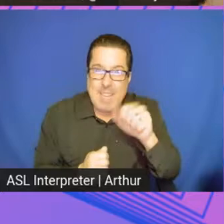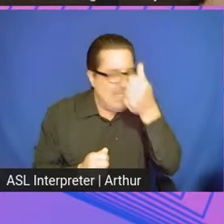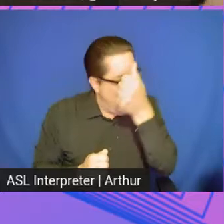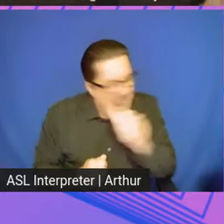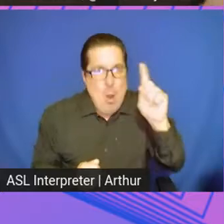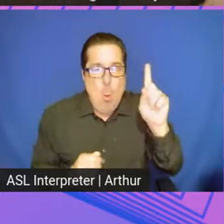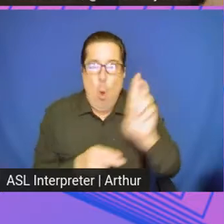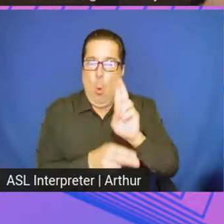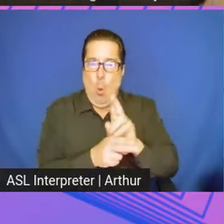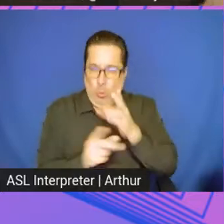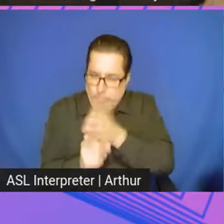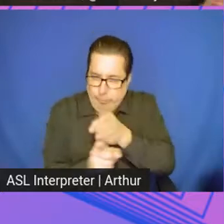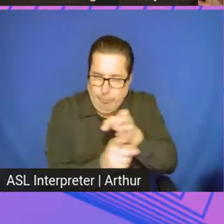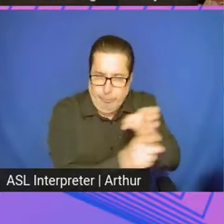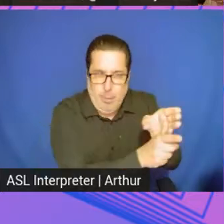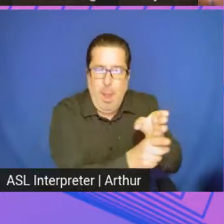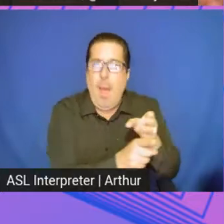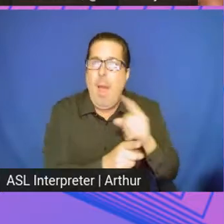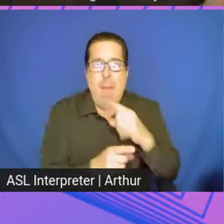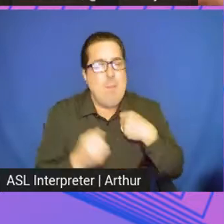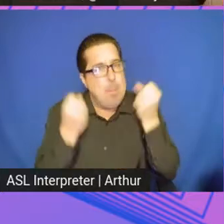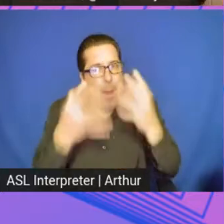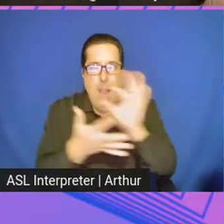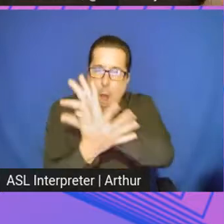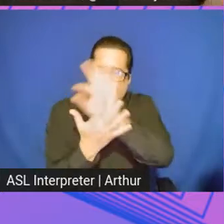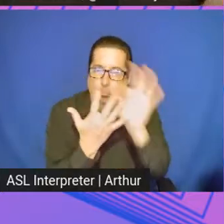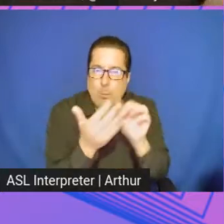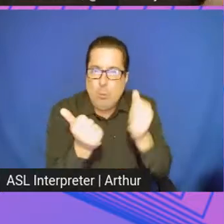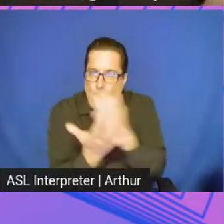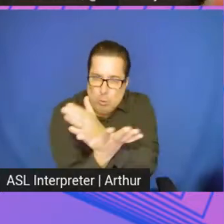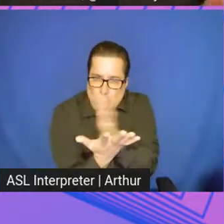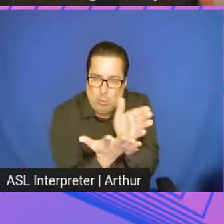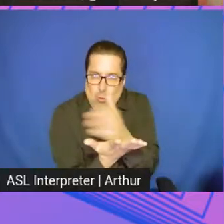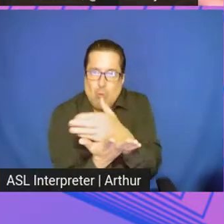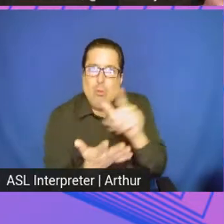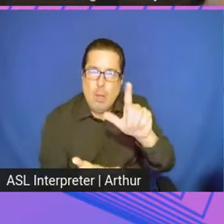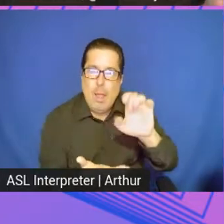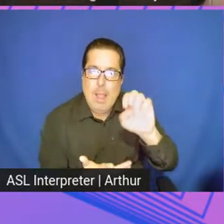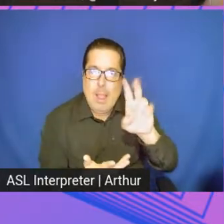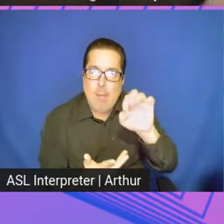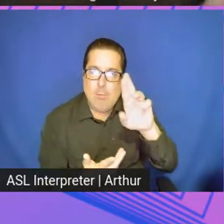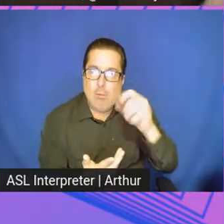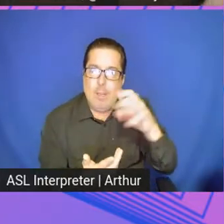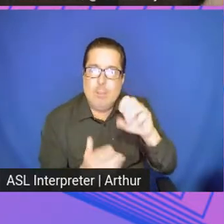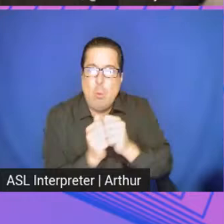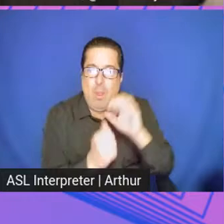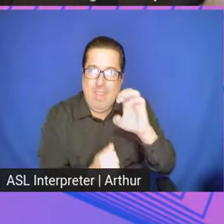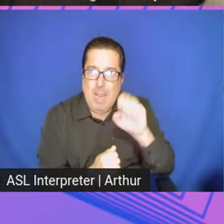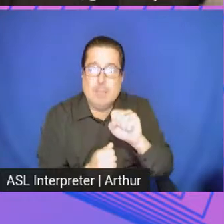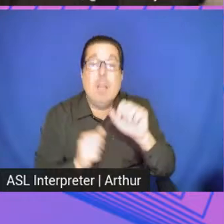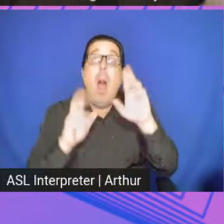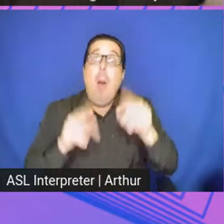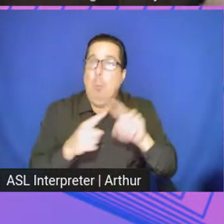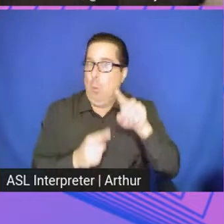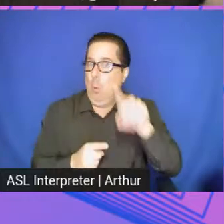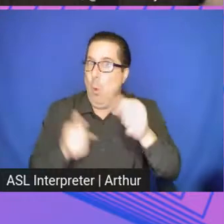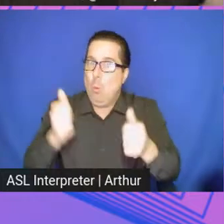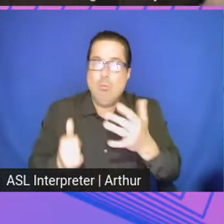there's a lot of options that you can leverage with ECS, and it's really just up to you as to how you want to leverage them.